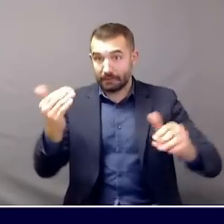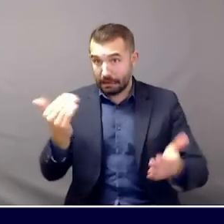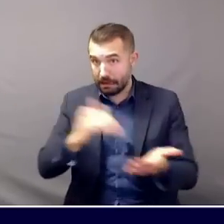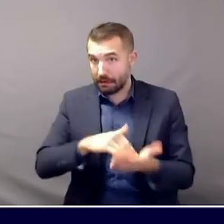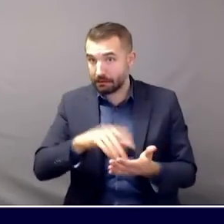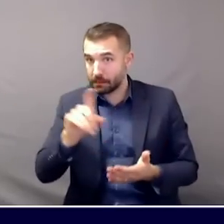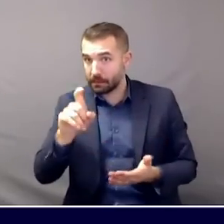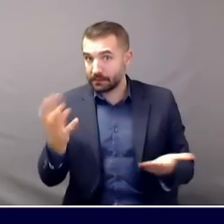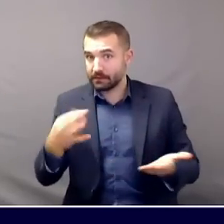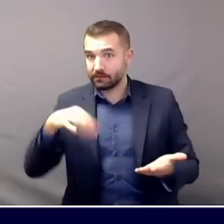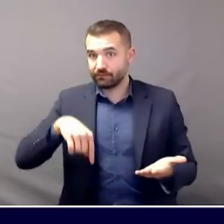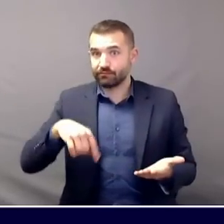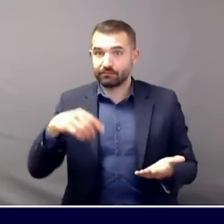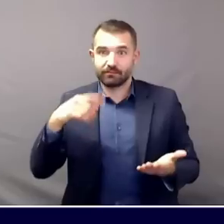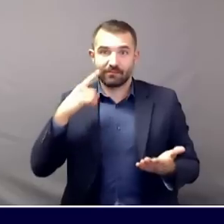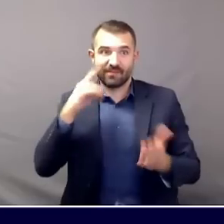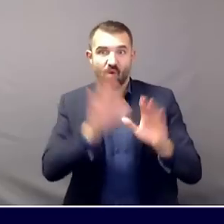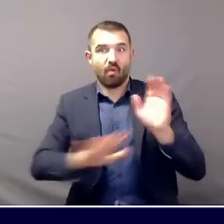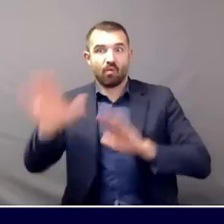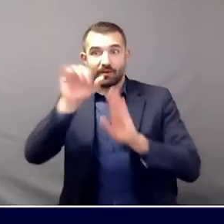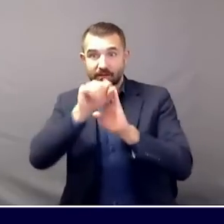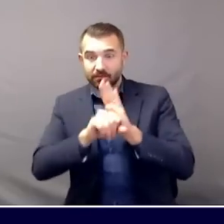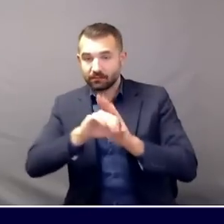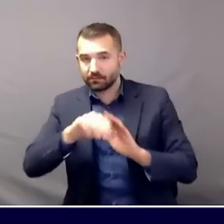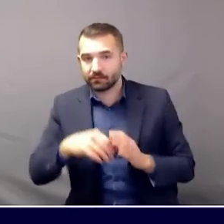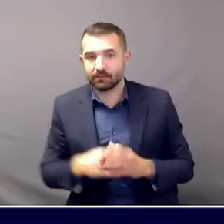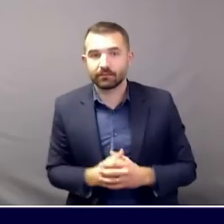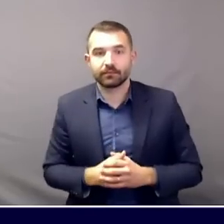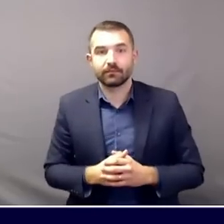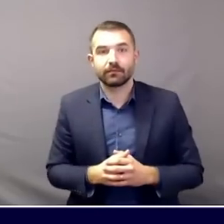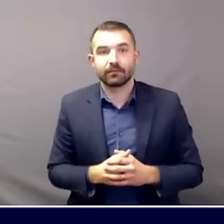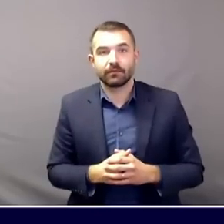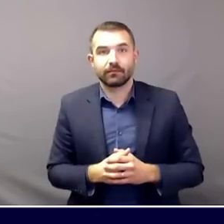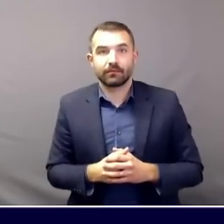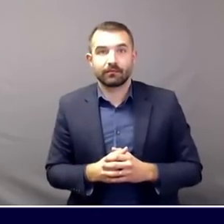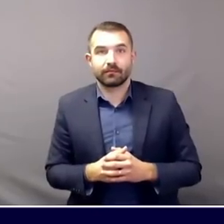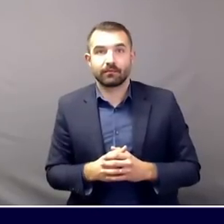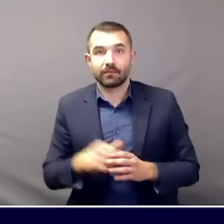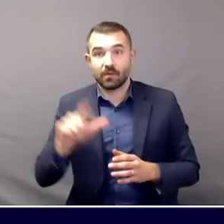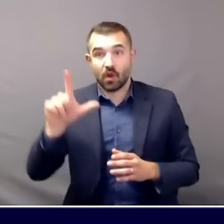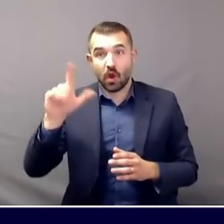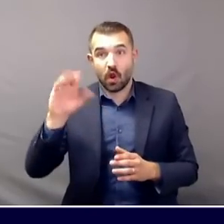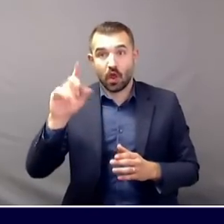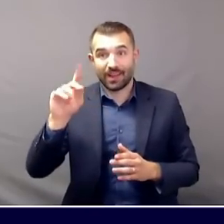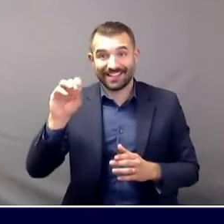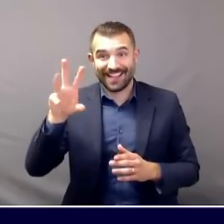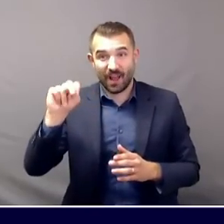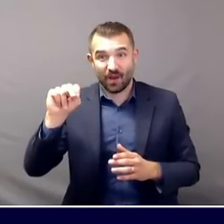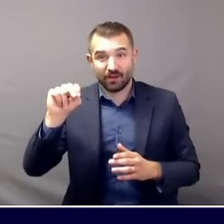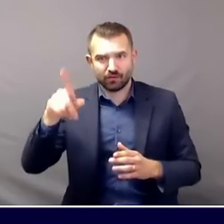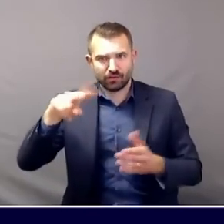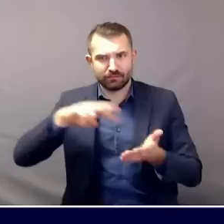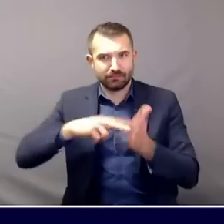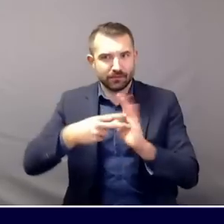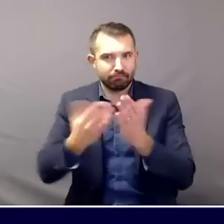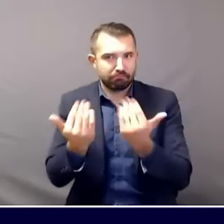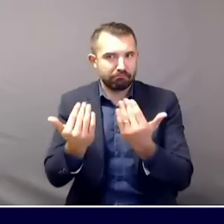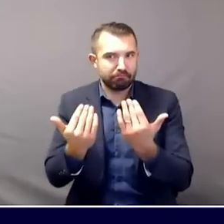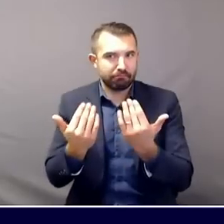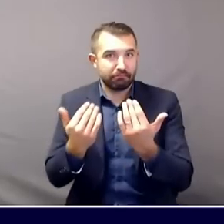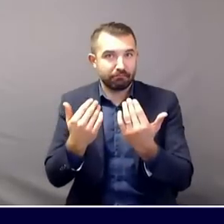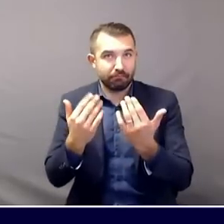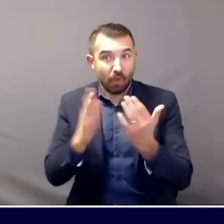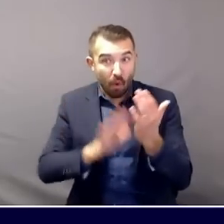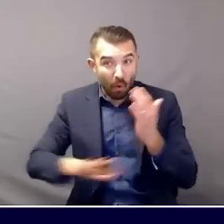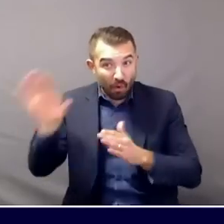statewide lockdown? I'm not sure what you're describing, but no, a statewide lockdown. In other words, like going back